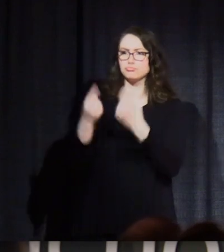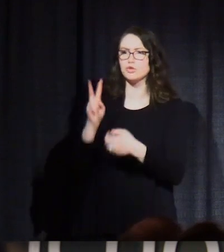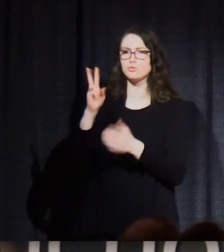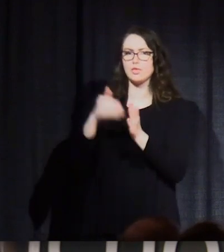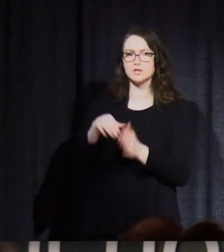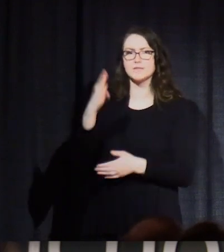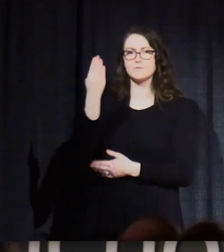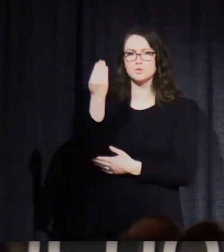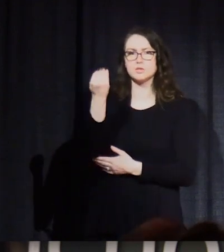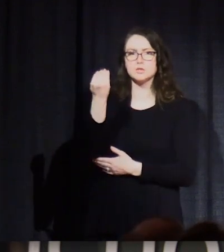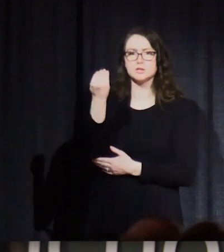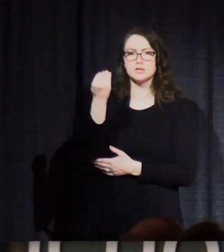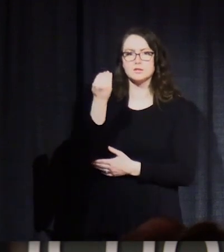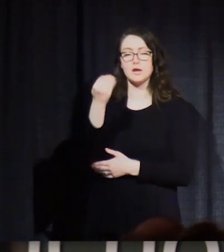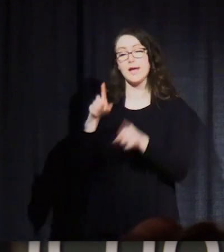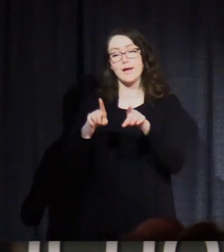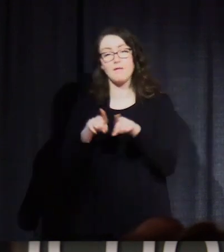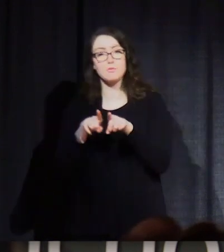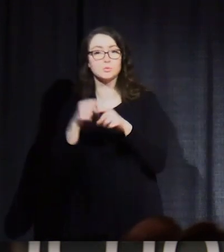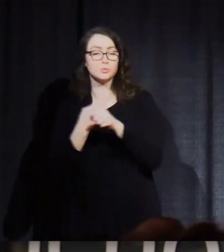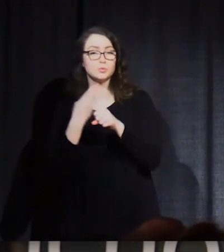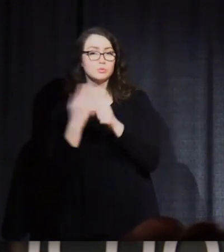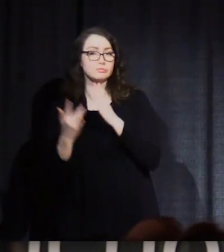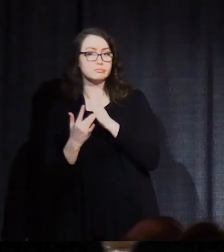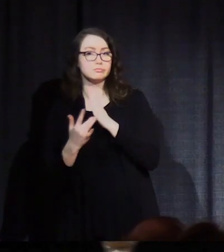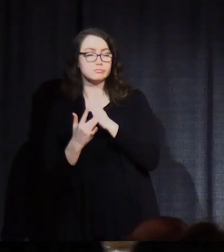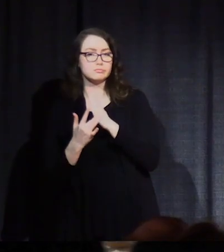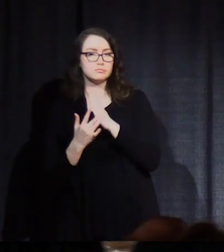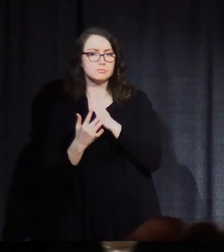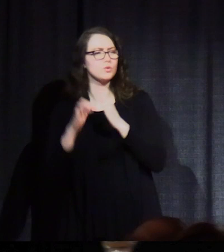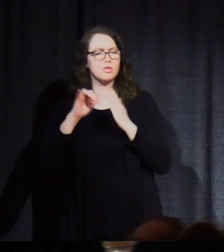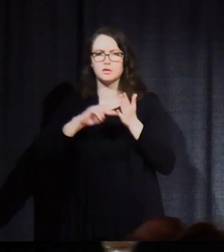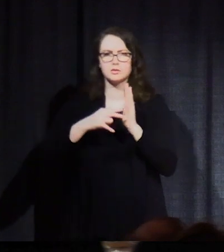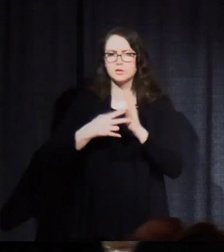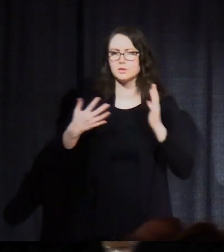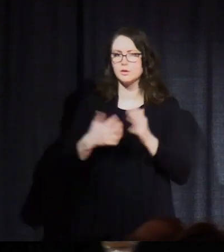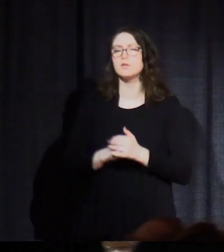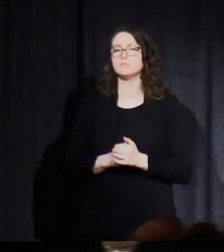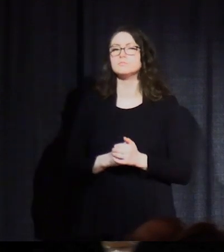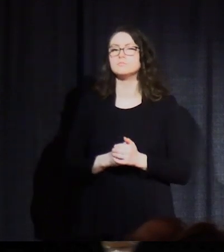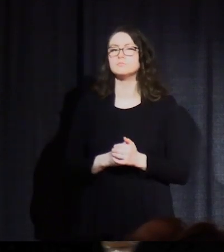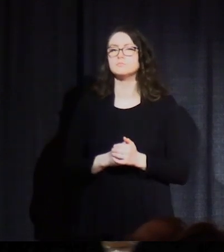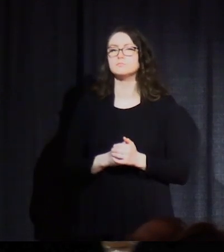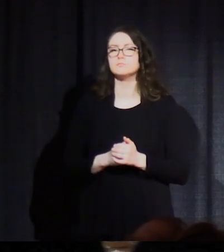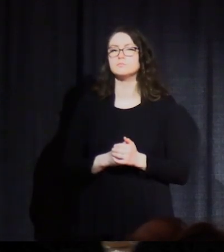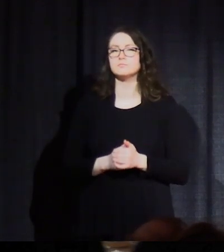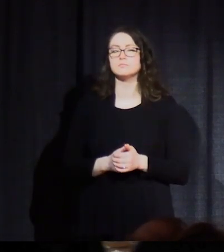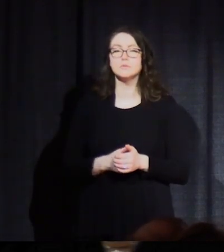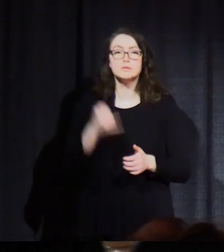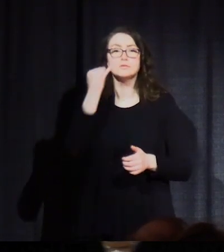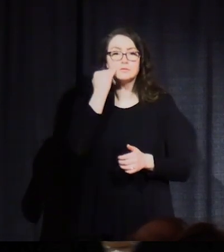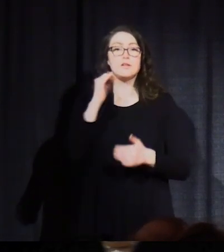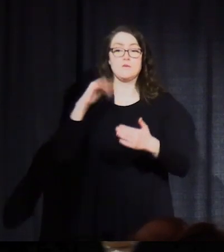of cutting-edge technology. To understand what this really means, it helps to check out the 340-foot-tall crane